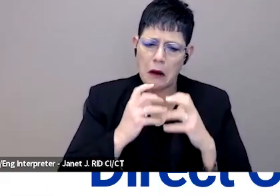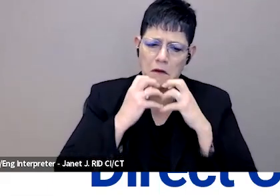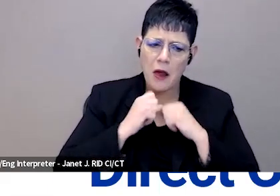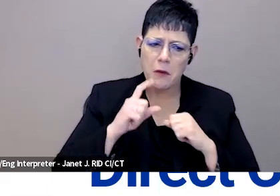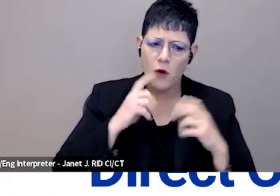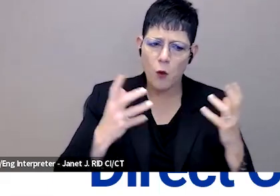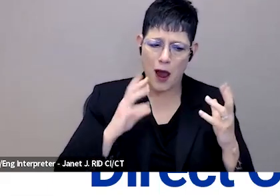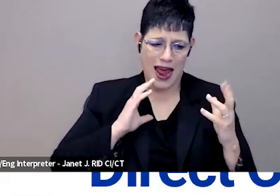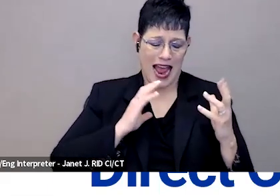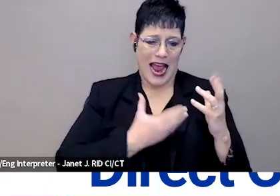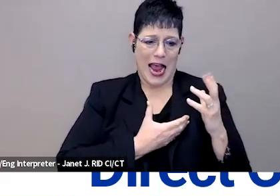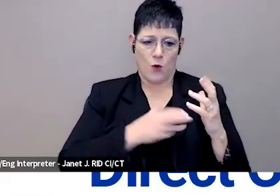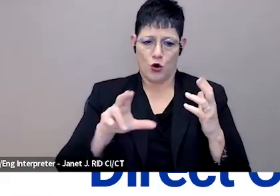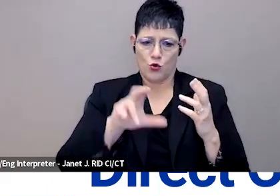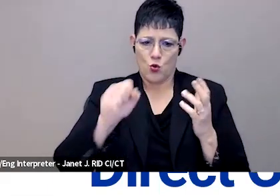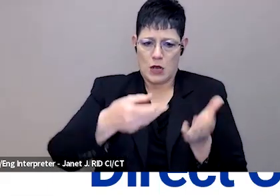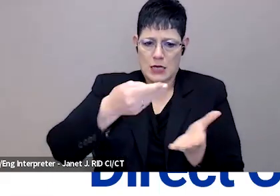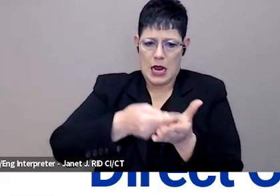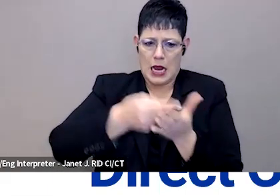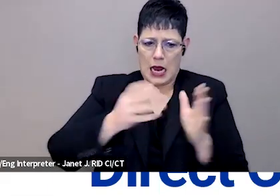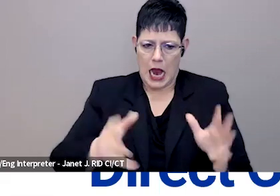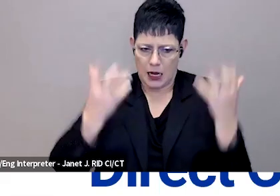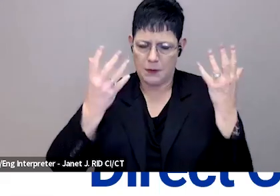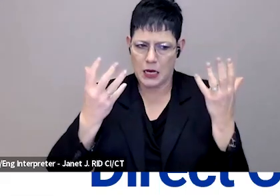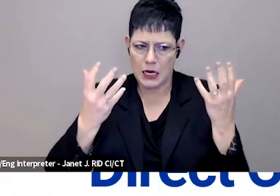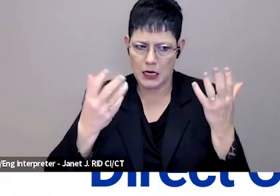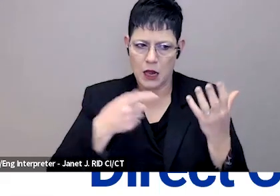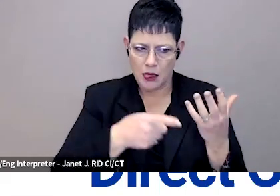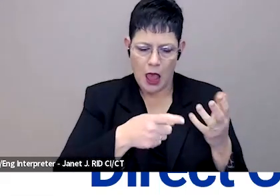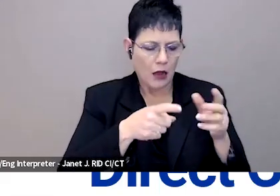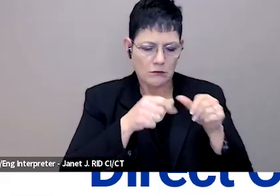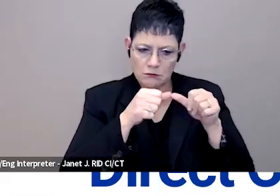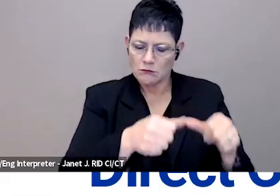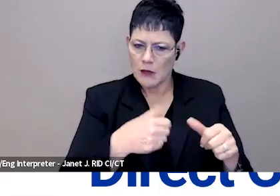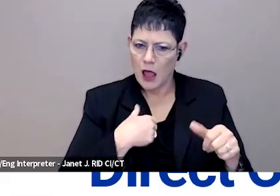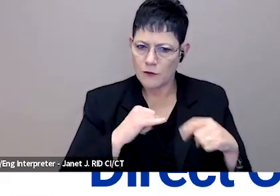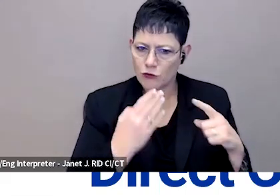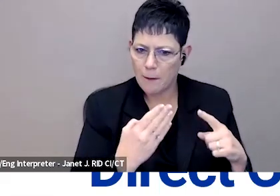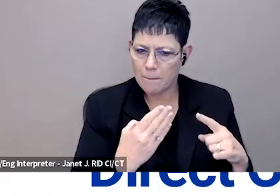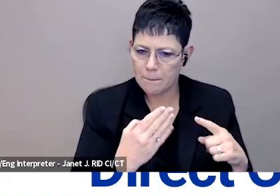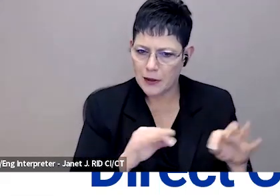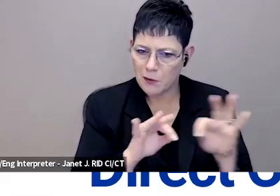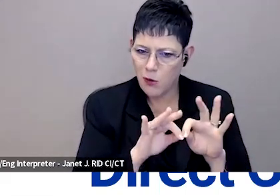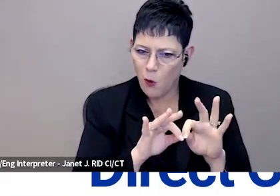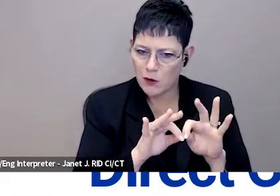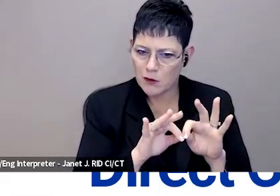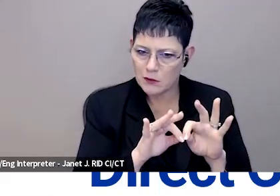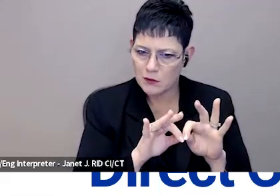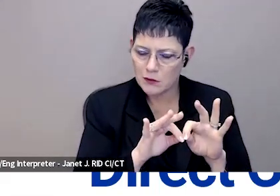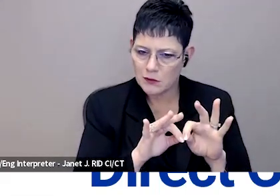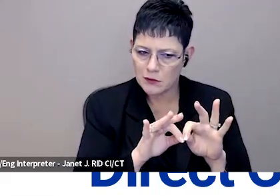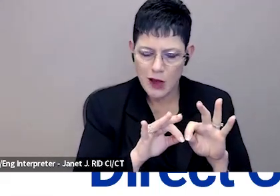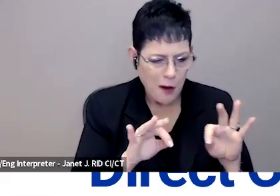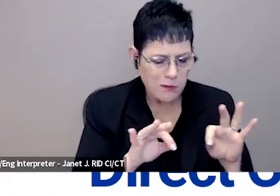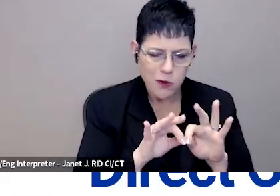workers play in supporting family caregivers so that they can remain employed, that is, of course, incredibly critical to the ways